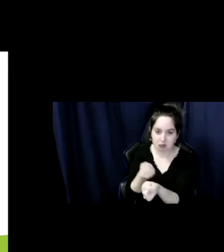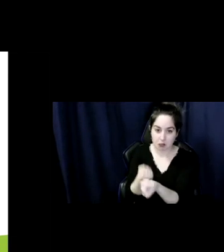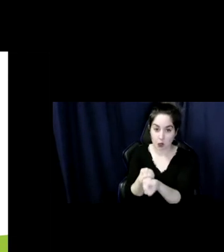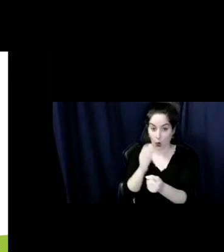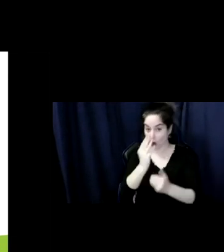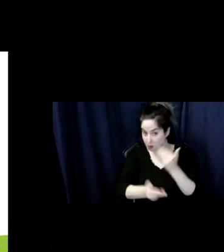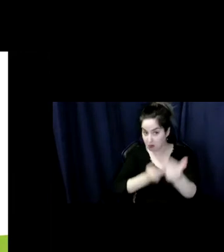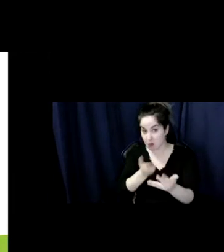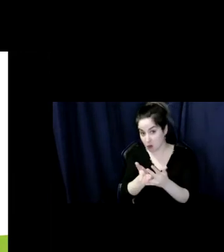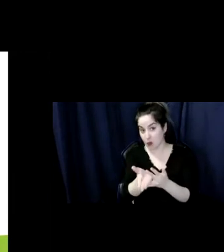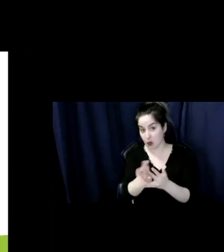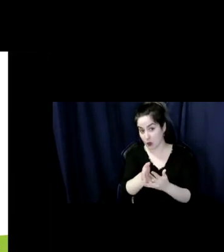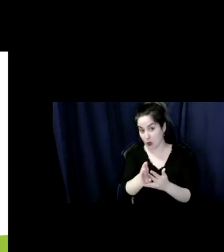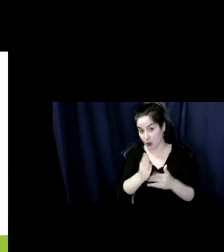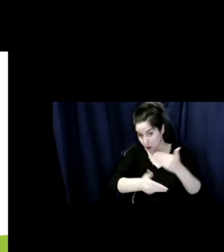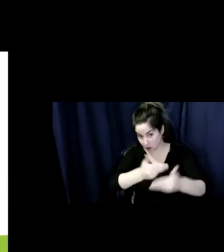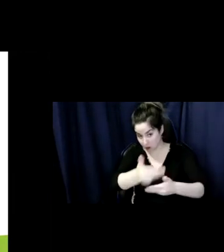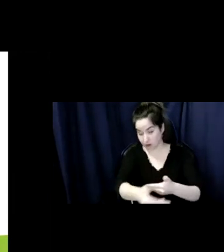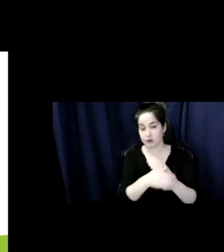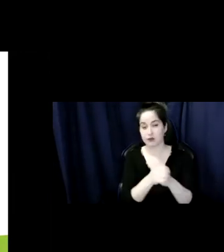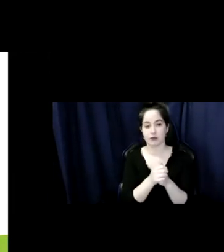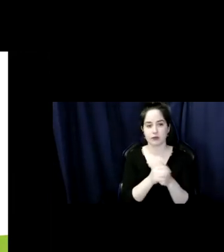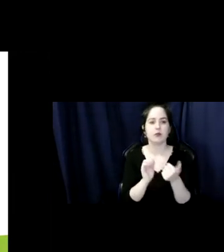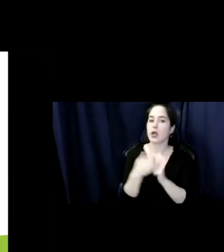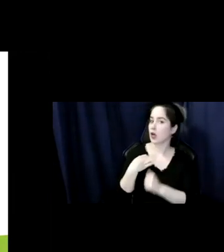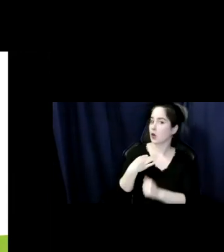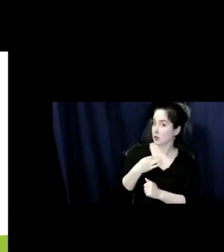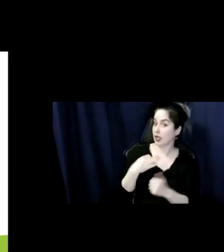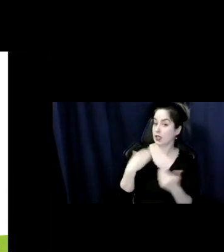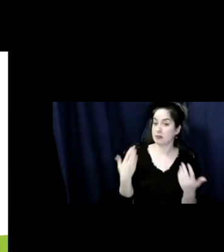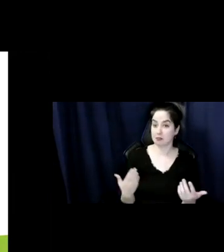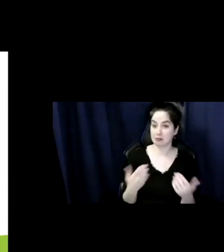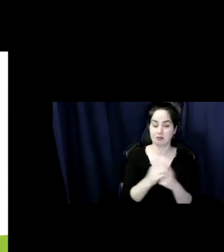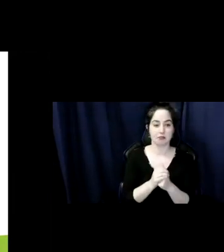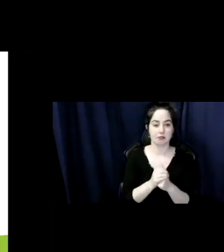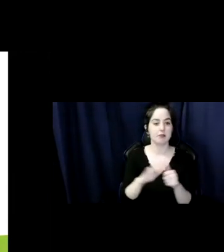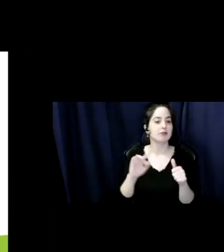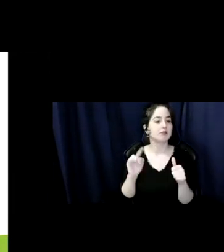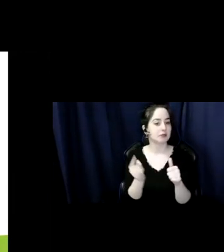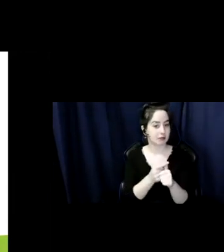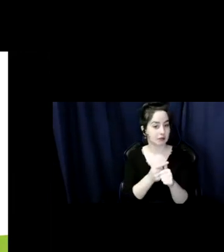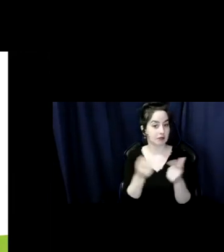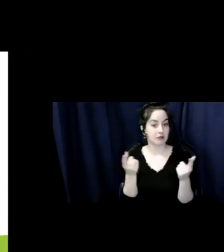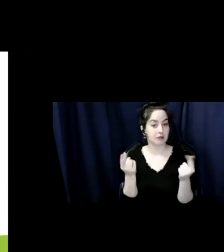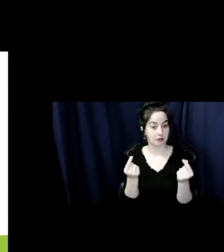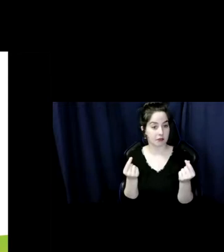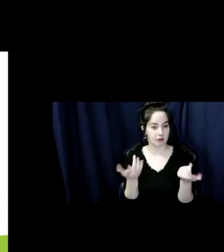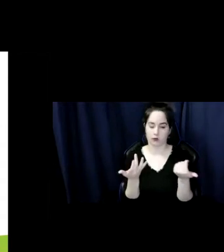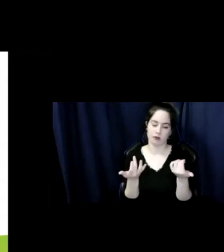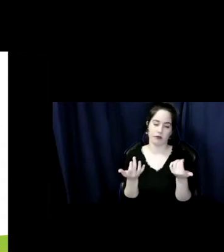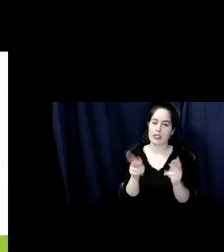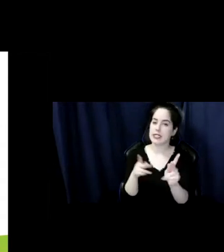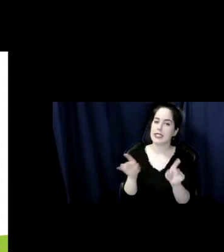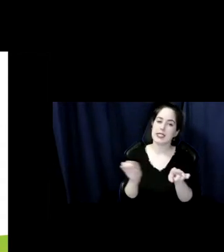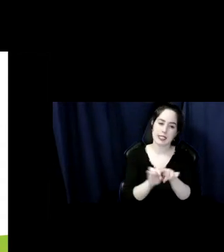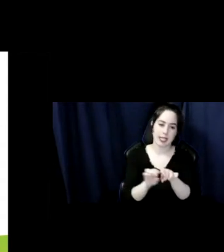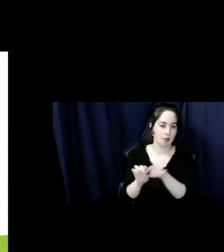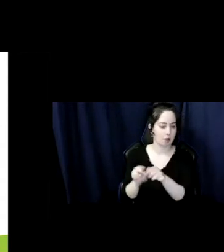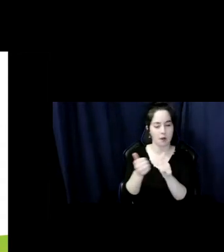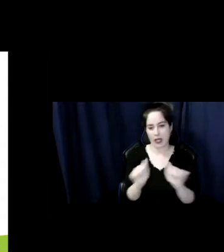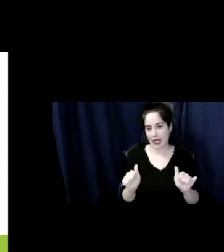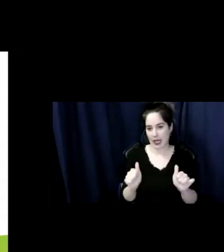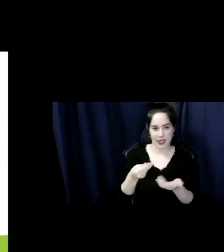So how do you apply for this program? So the first thing to do with any grants program is just to read the